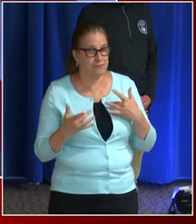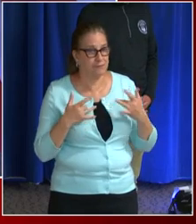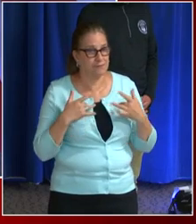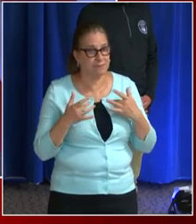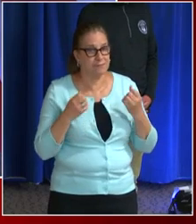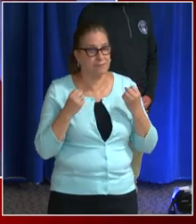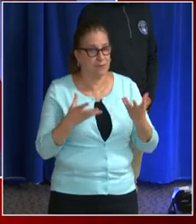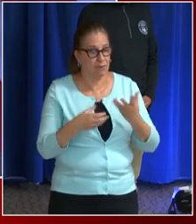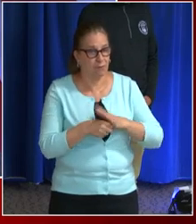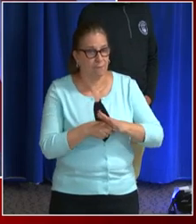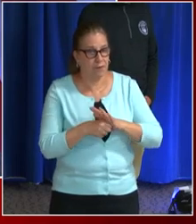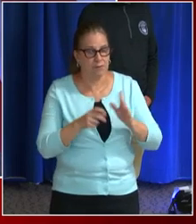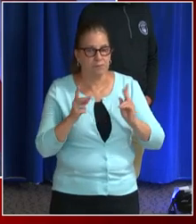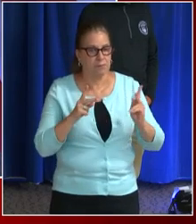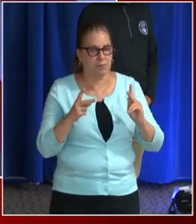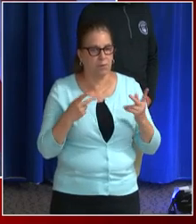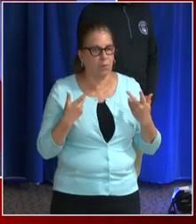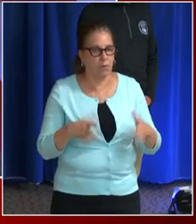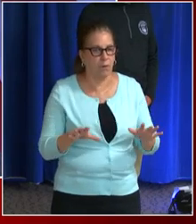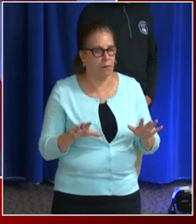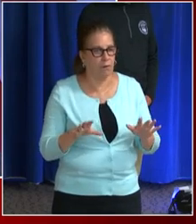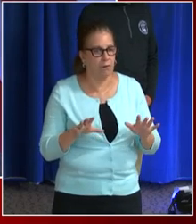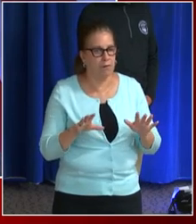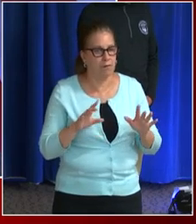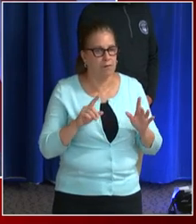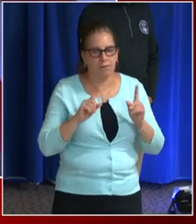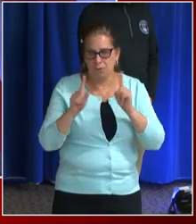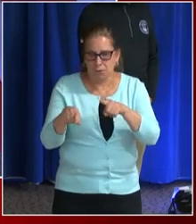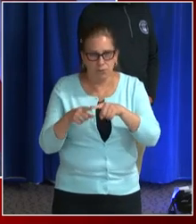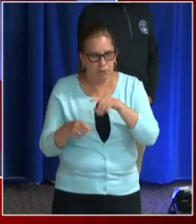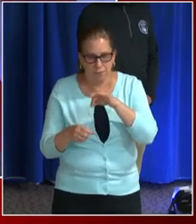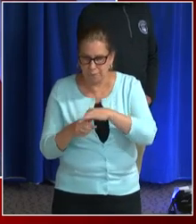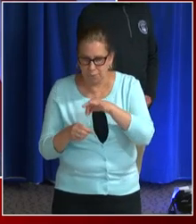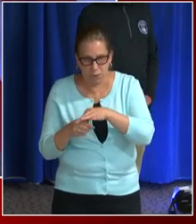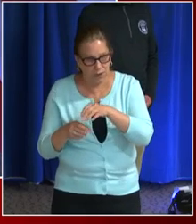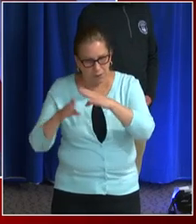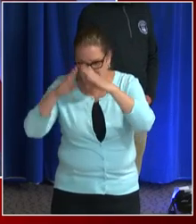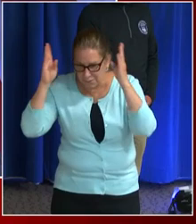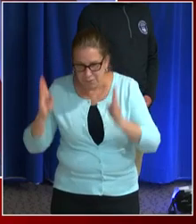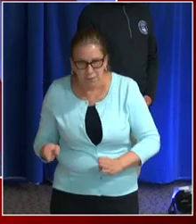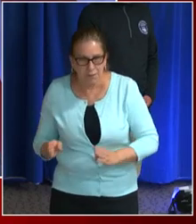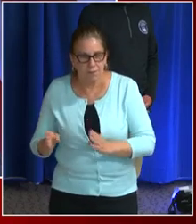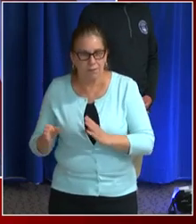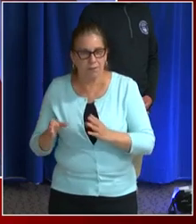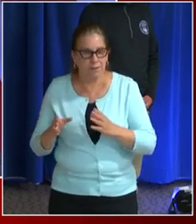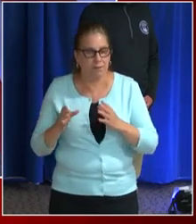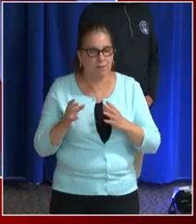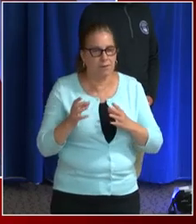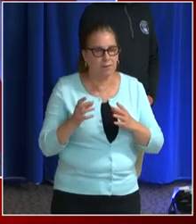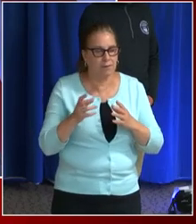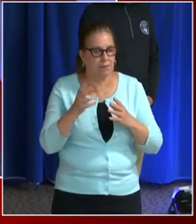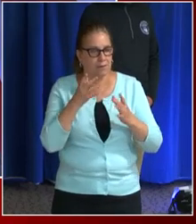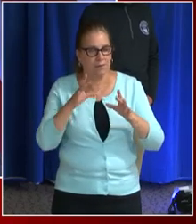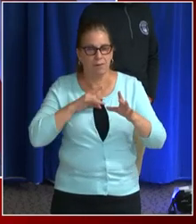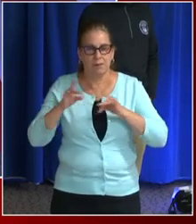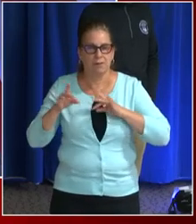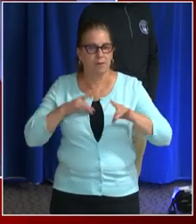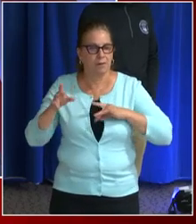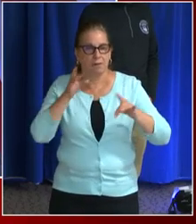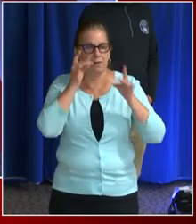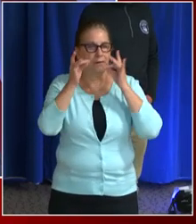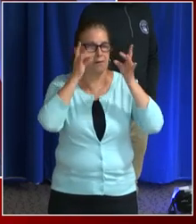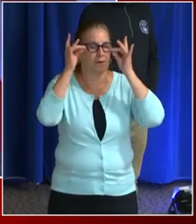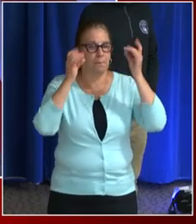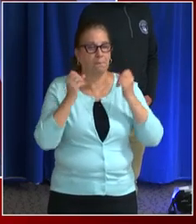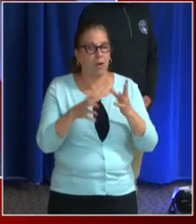in-person voting. There was also a concern about poll workers, not being able to recruit poll